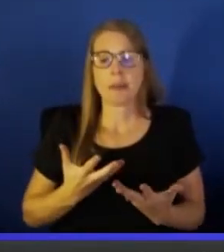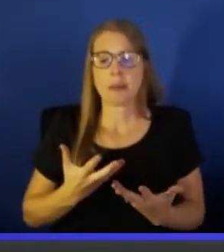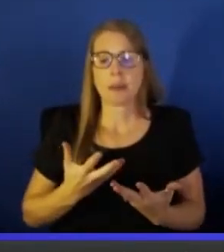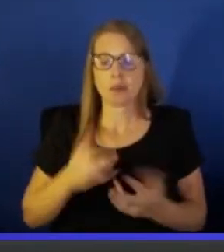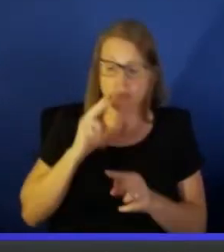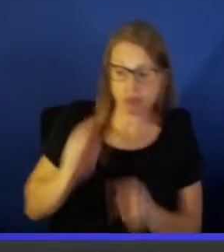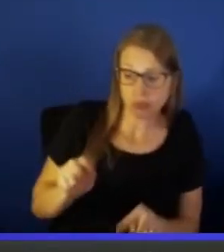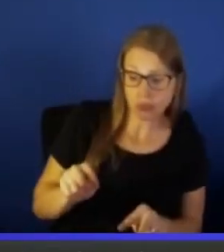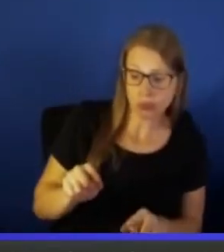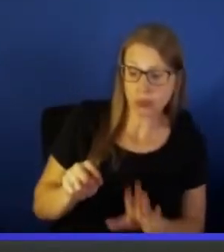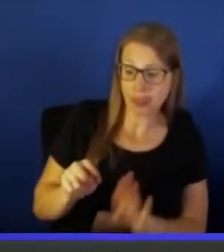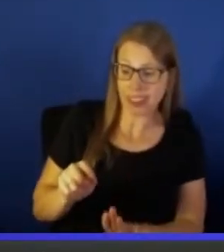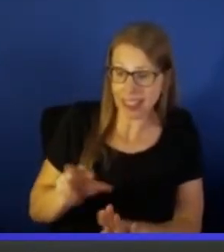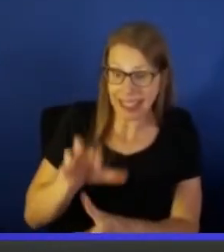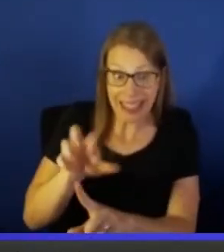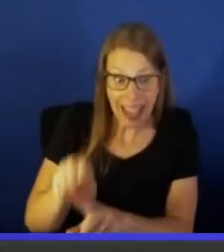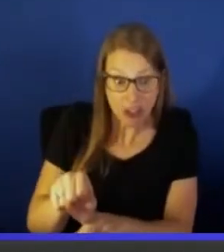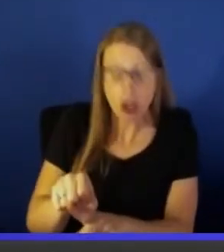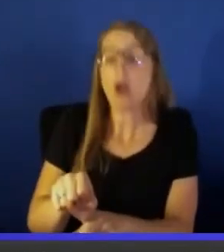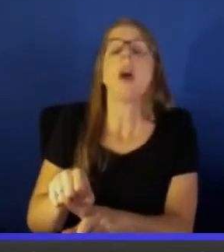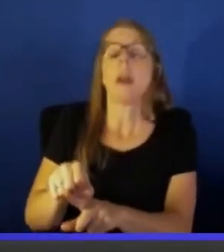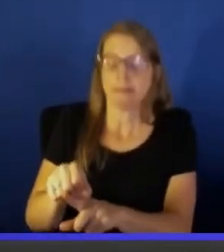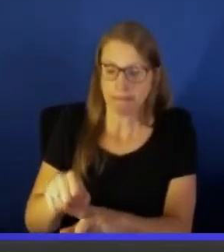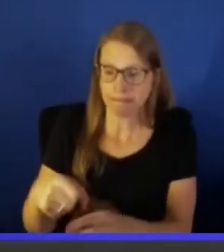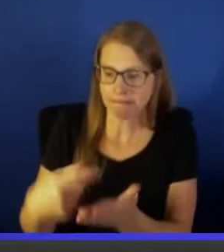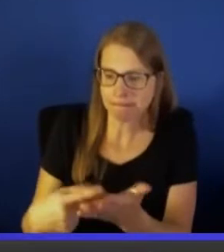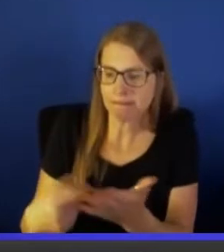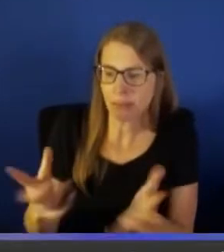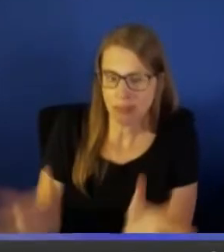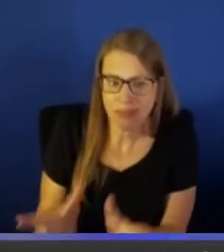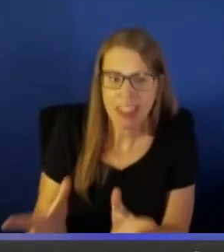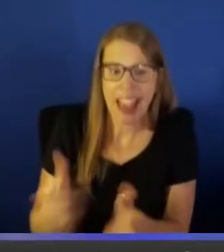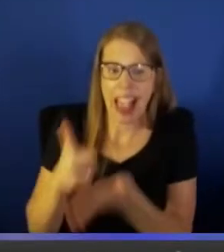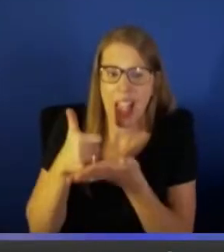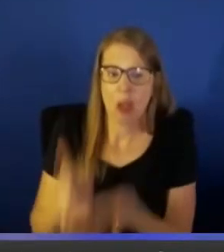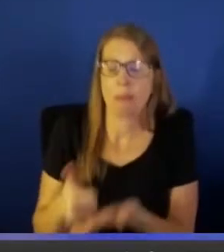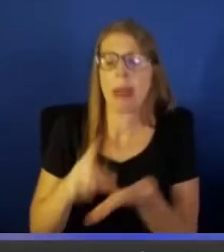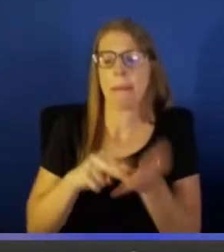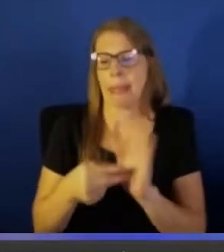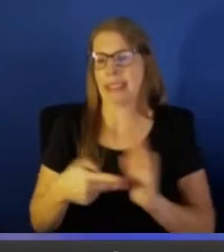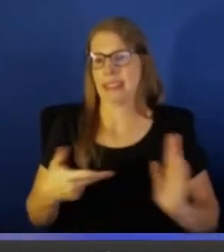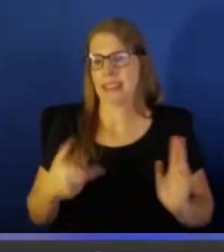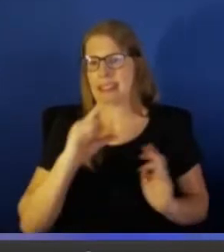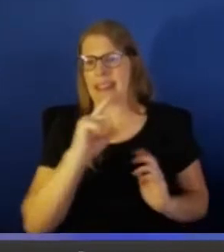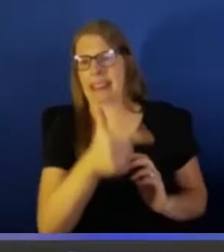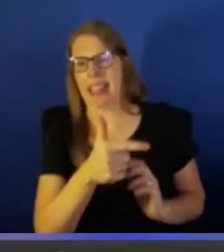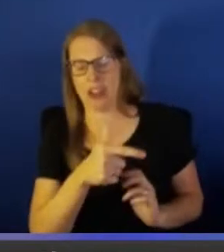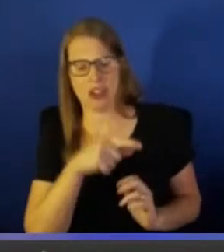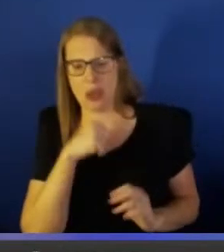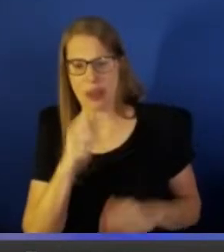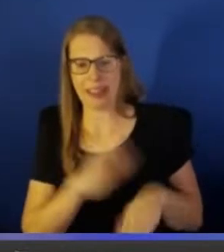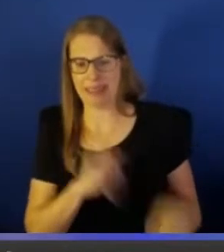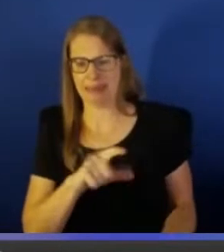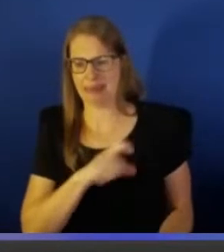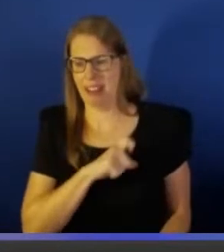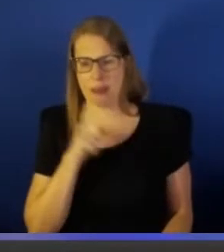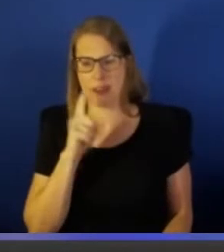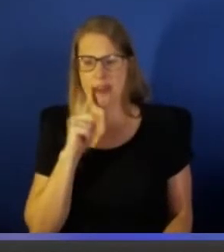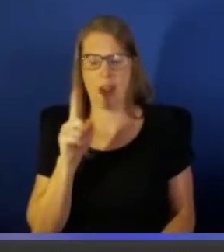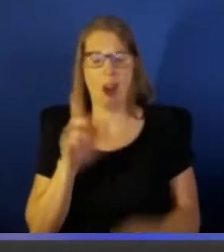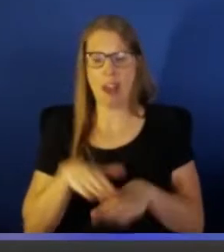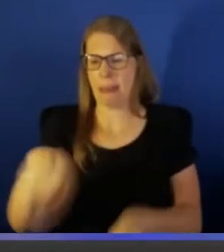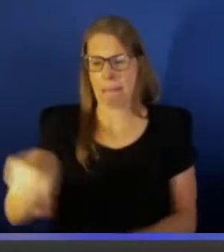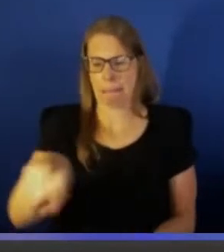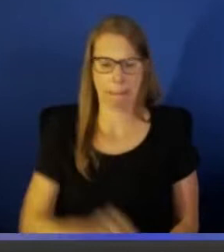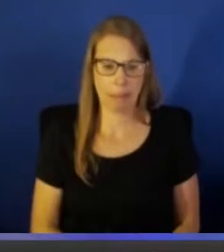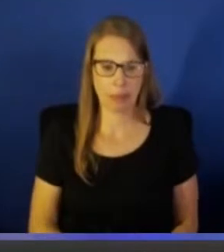less likely we'll need to respond to something afterward. Well, and you answered the question that I was going to ask you next, but I kind of want you to reiterate it, because the impact of crime